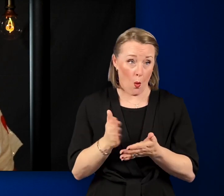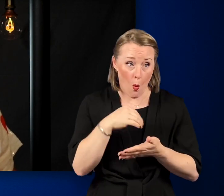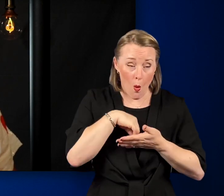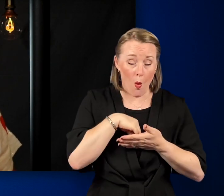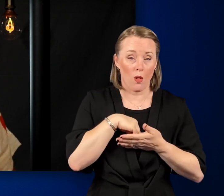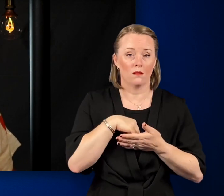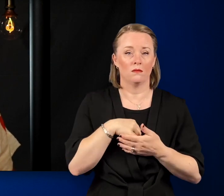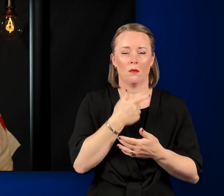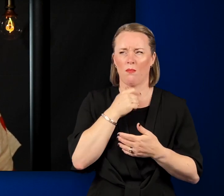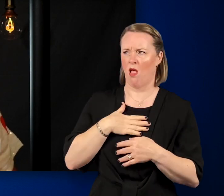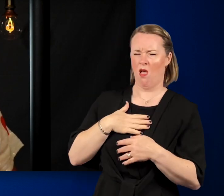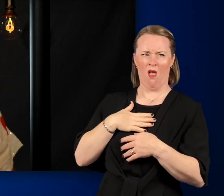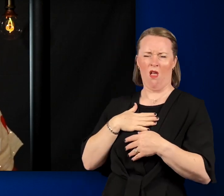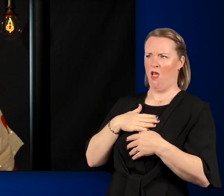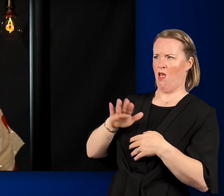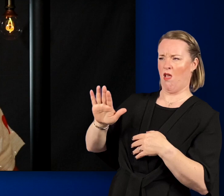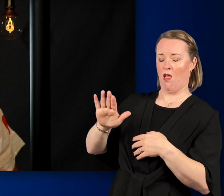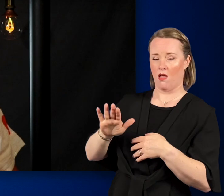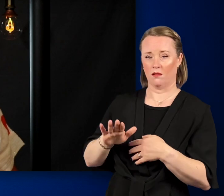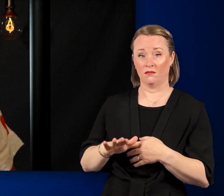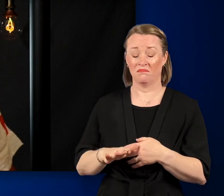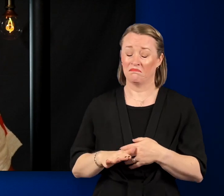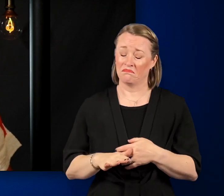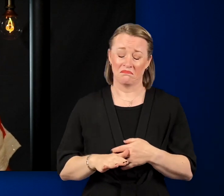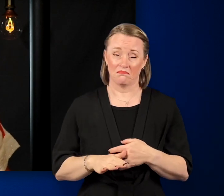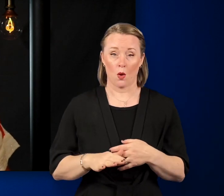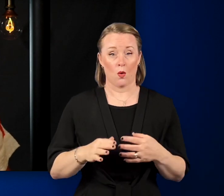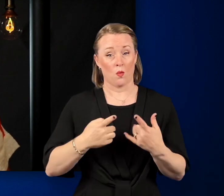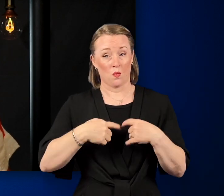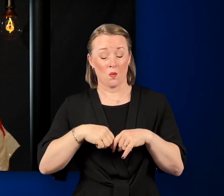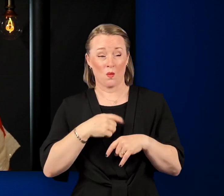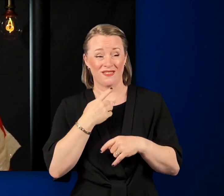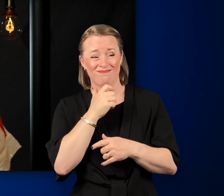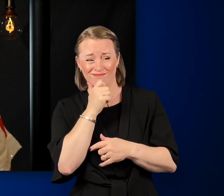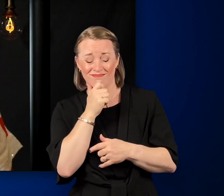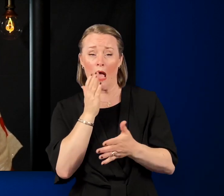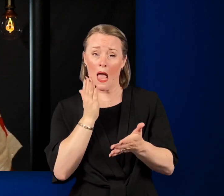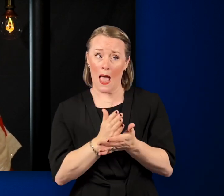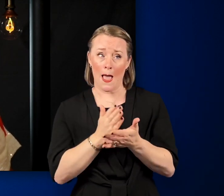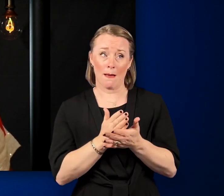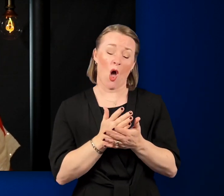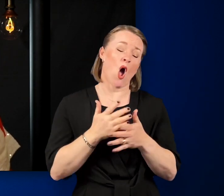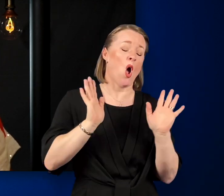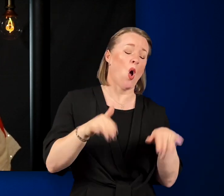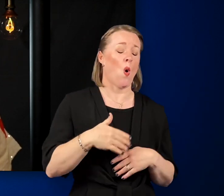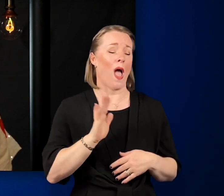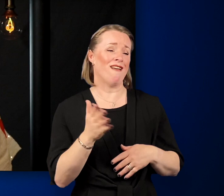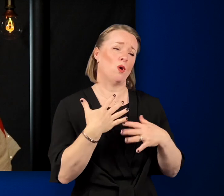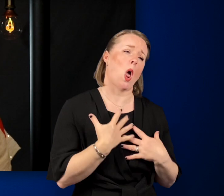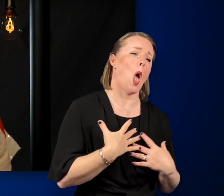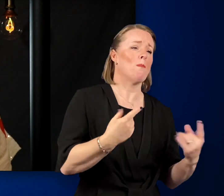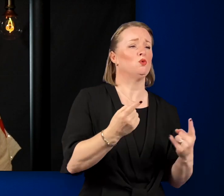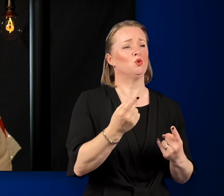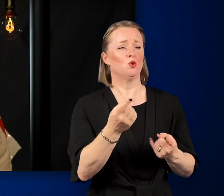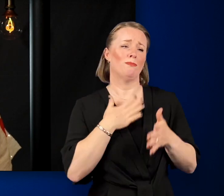that maybe allowing everyone to self-determine their morality or their gender or their sexual practices might create some problems down